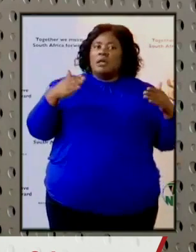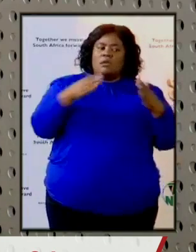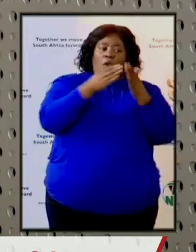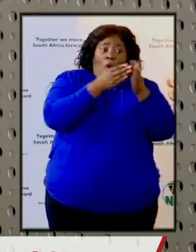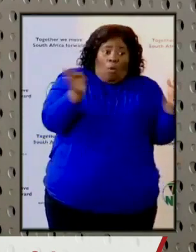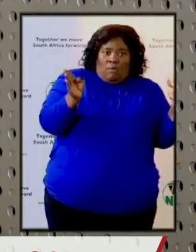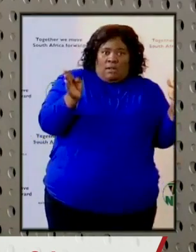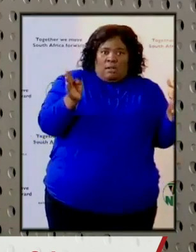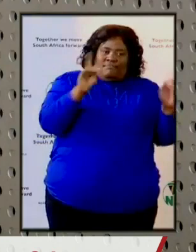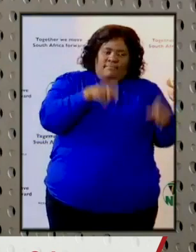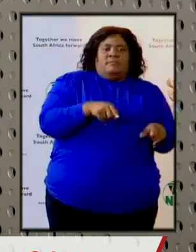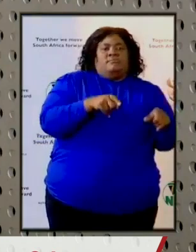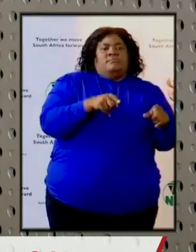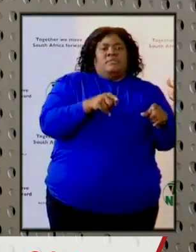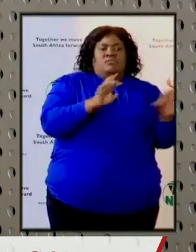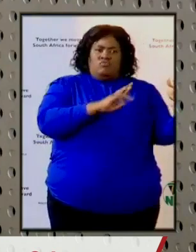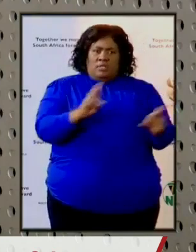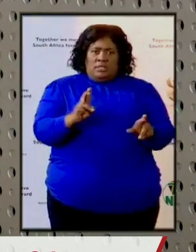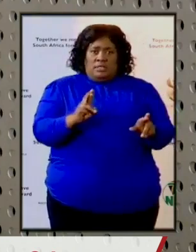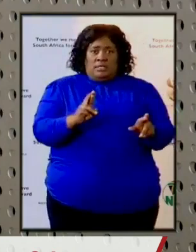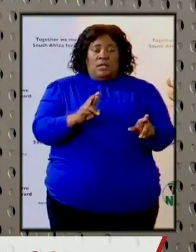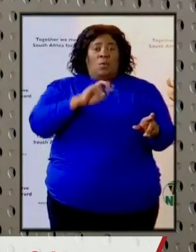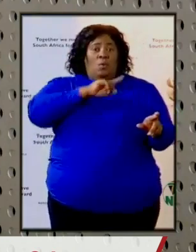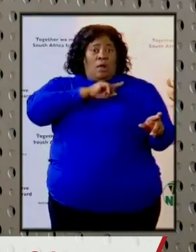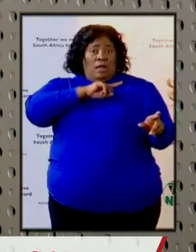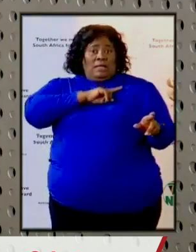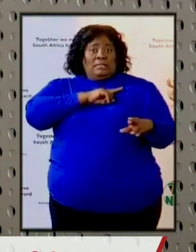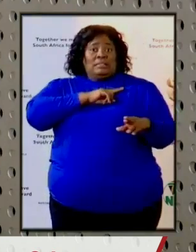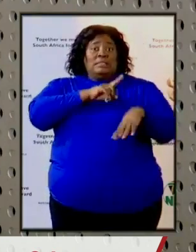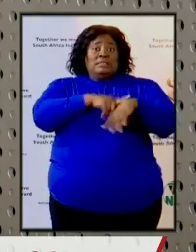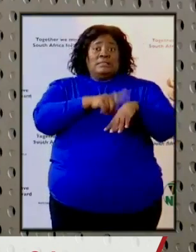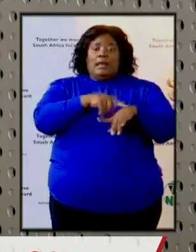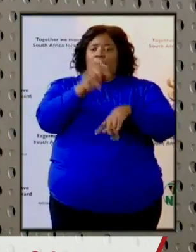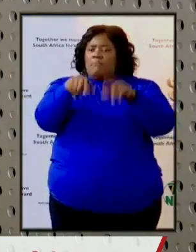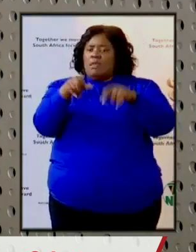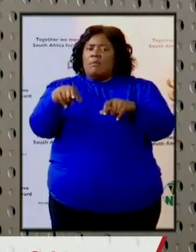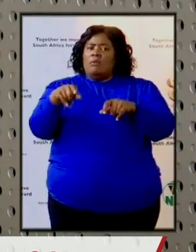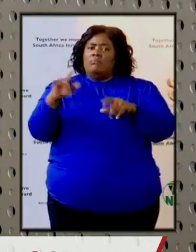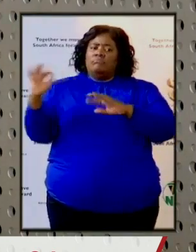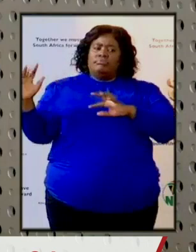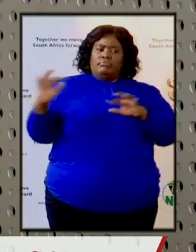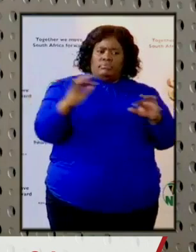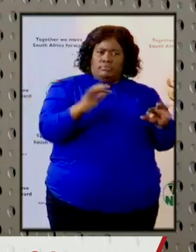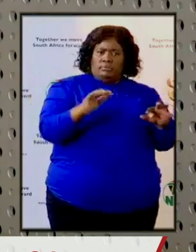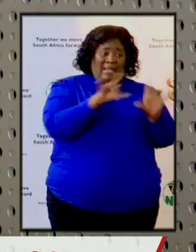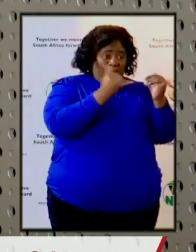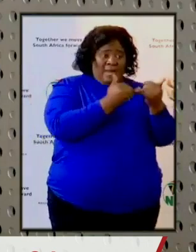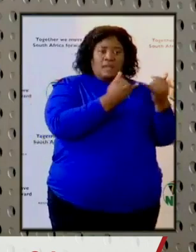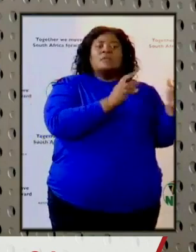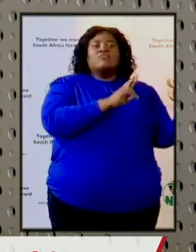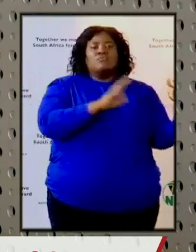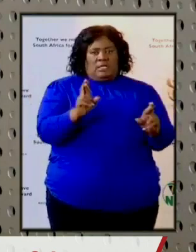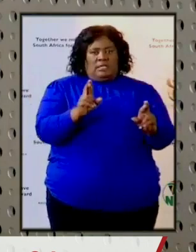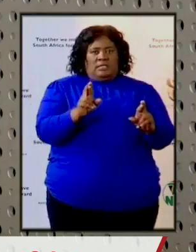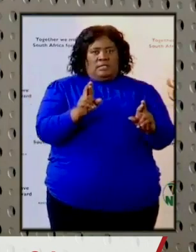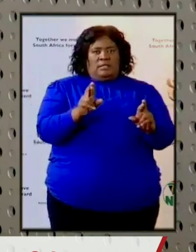the employers, more employers come, the company is ready, is